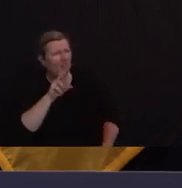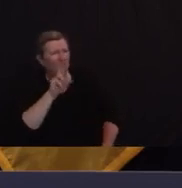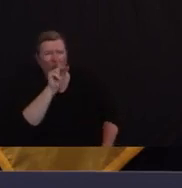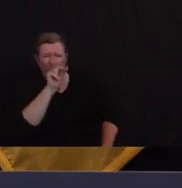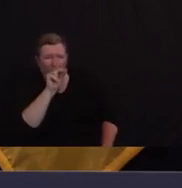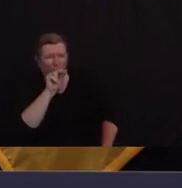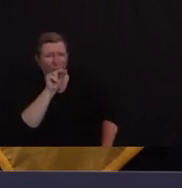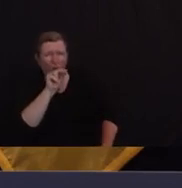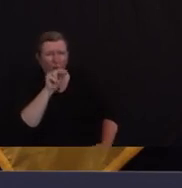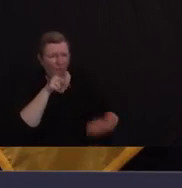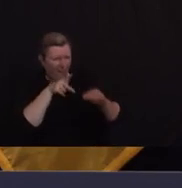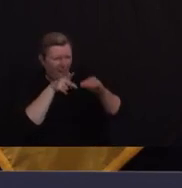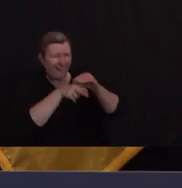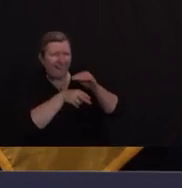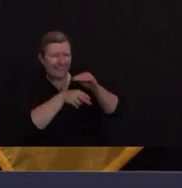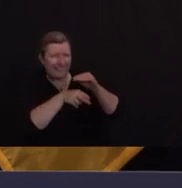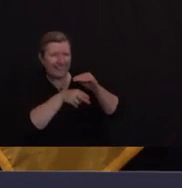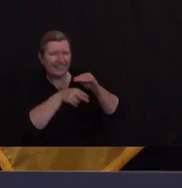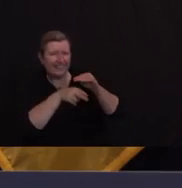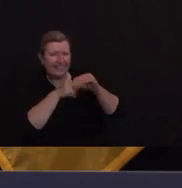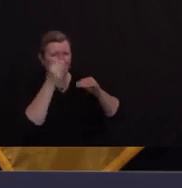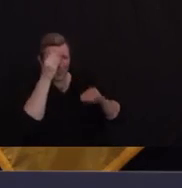Just for the record,